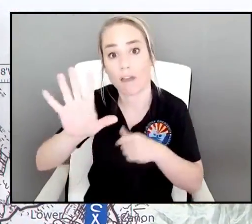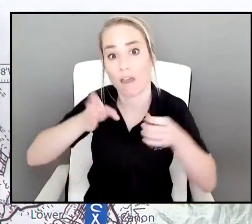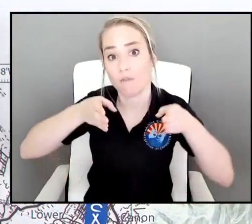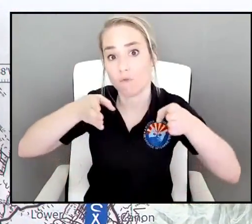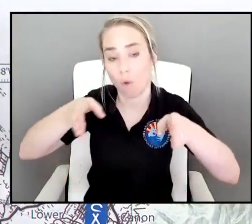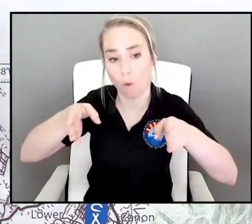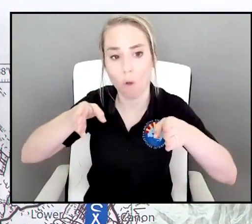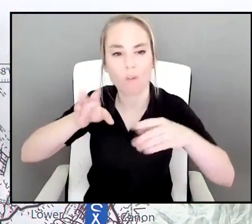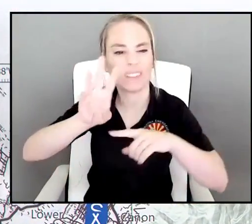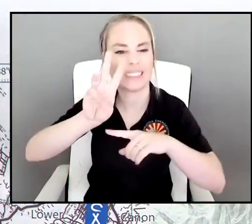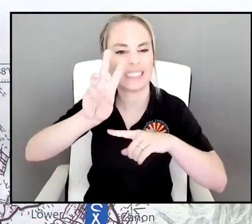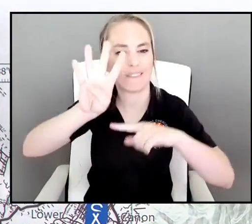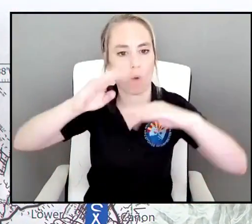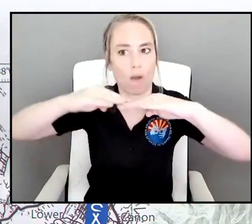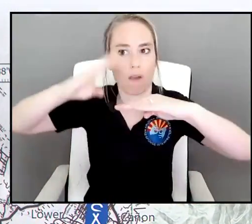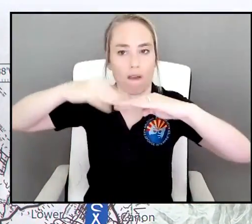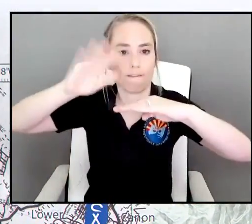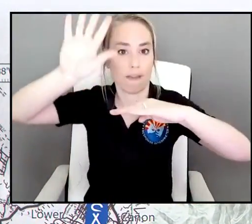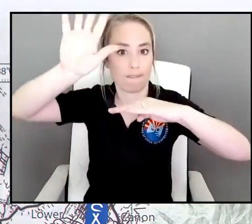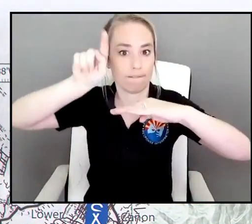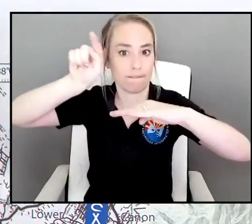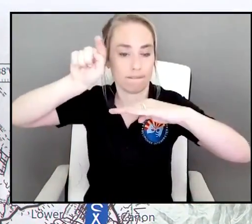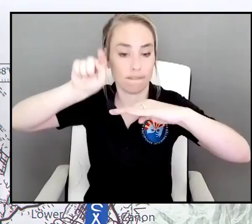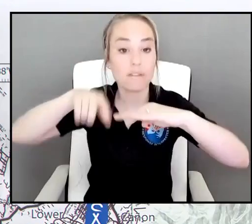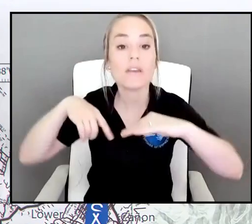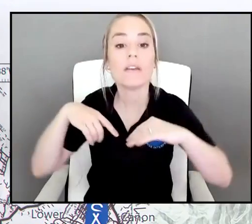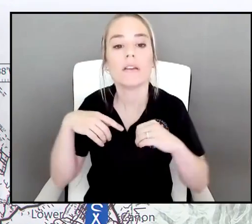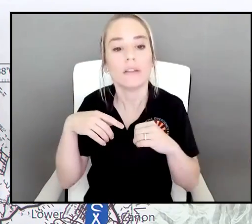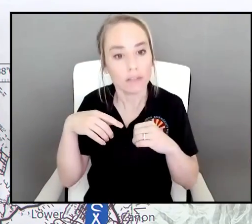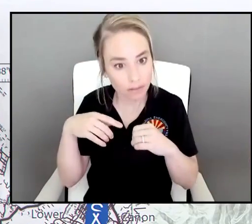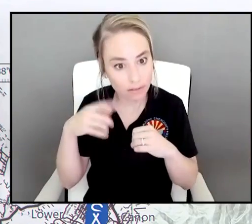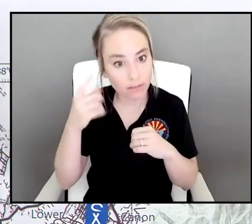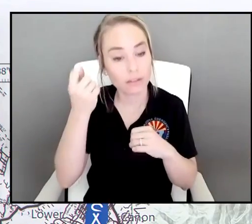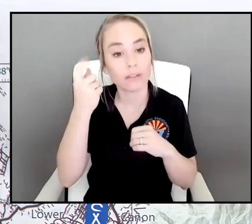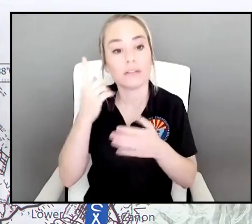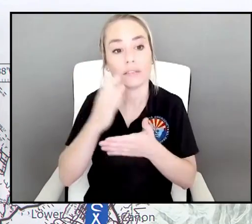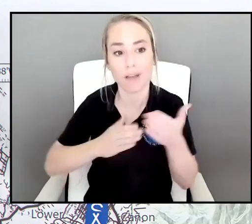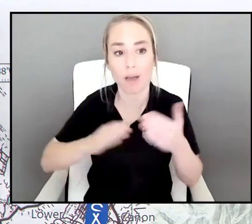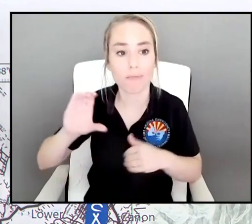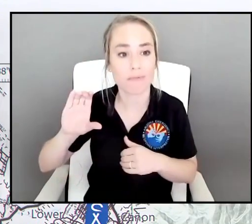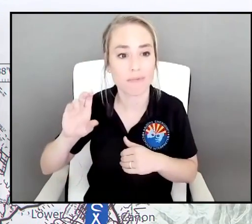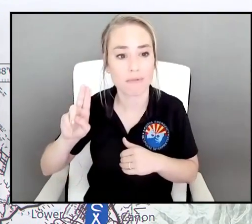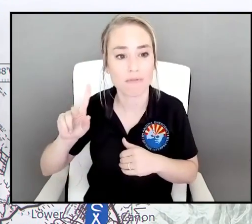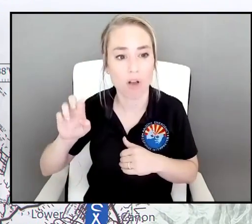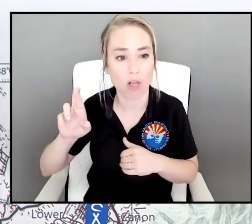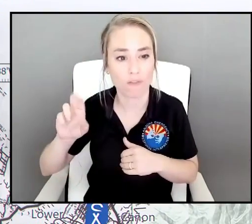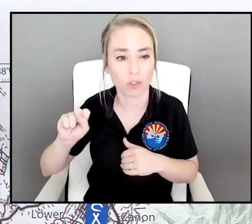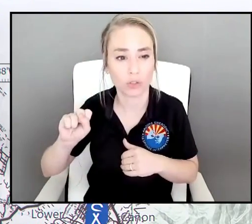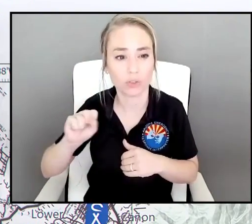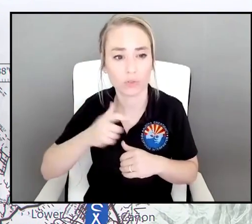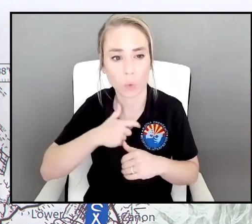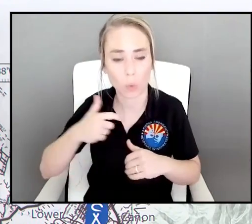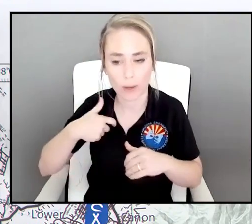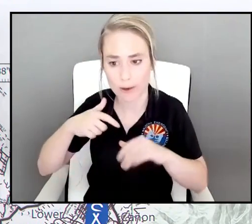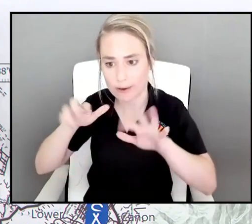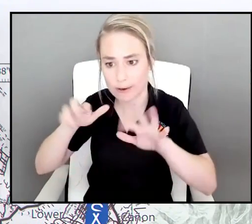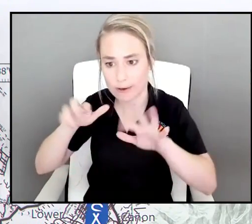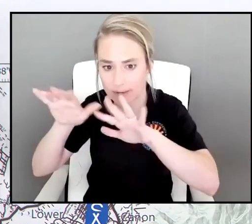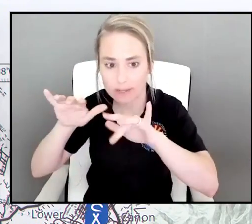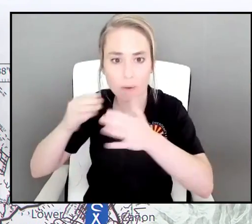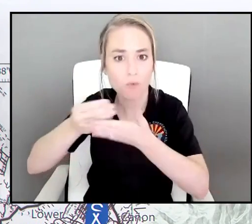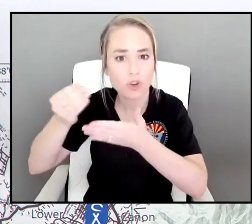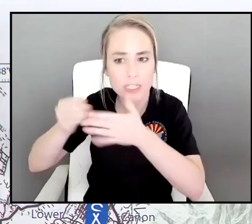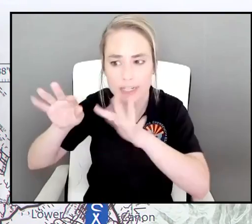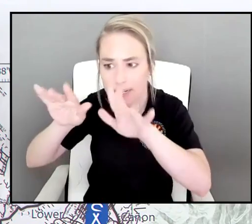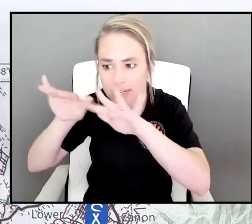road. With that, there's some culverts that we are working on getting purchased and some fill,